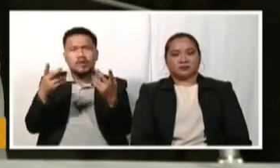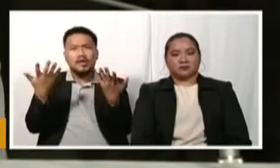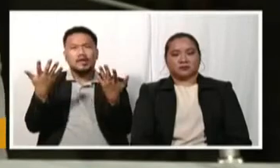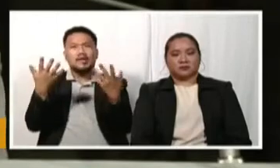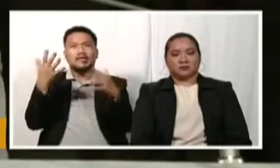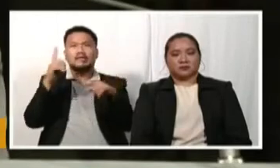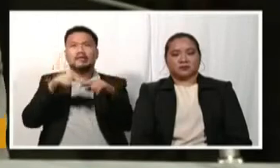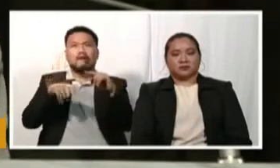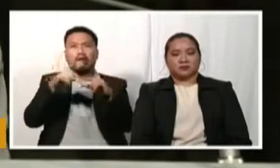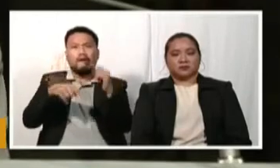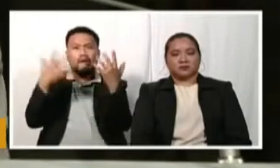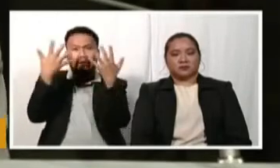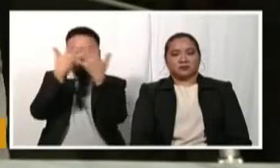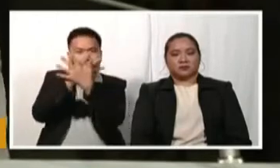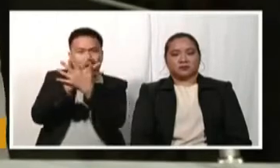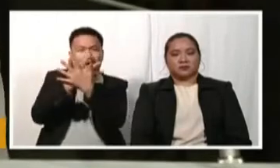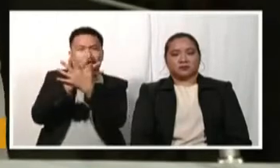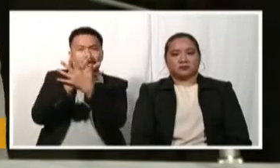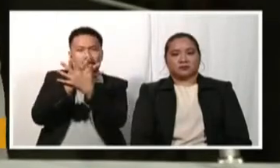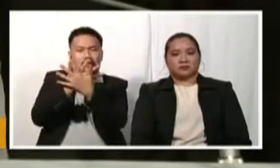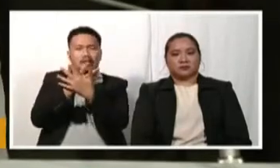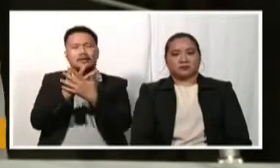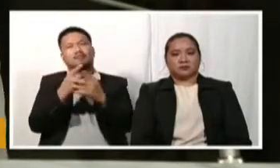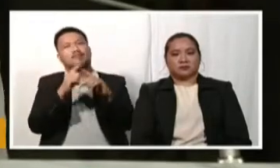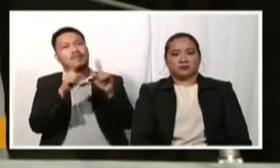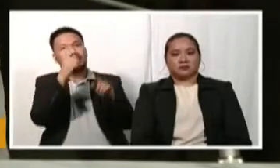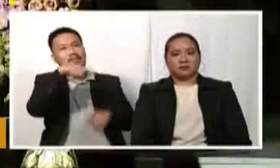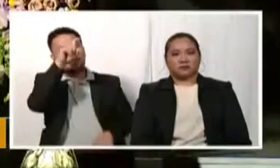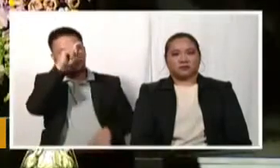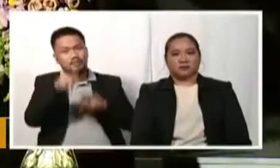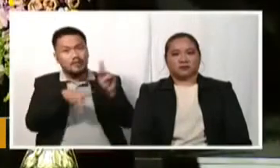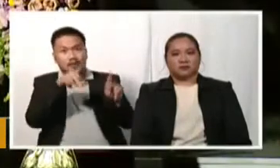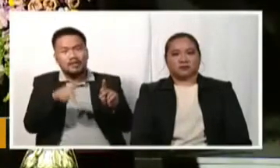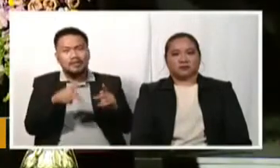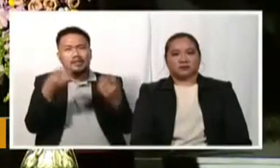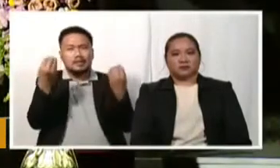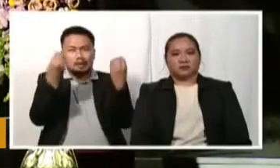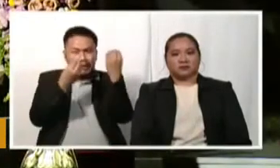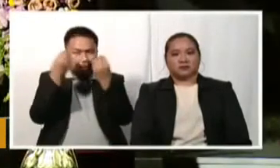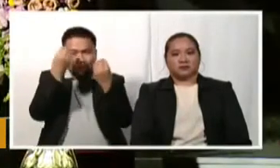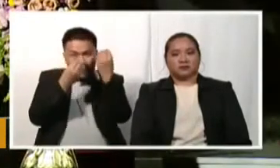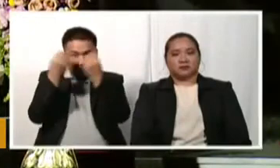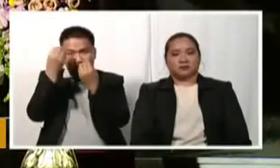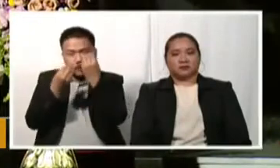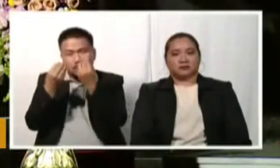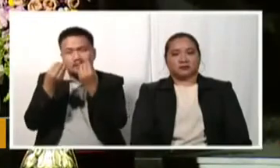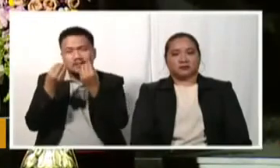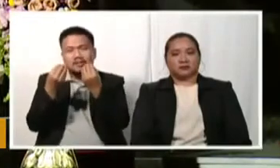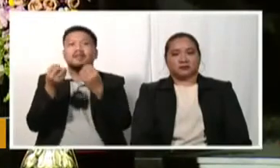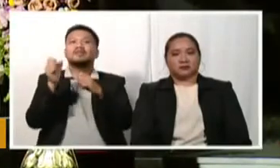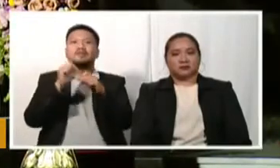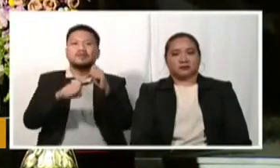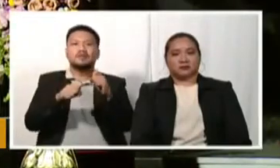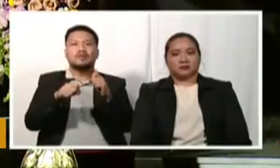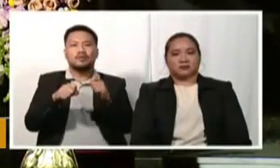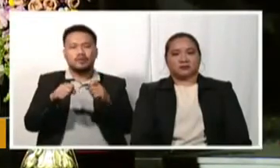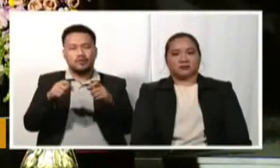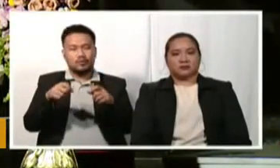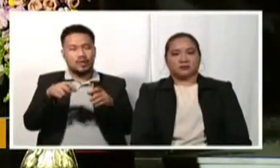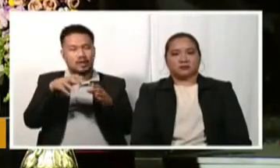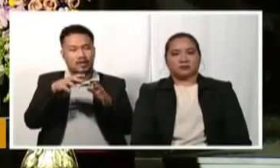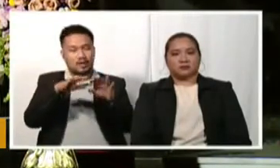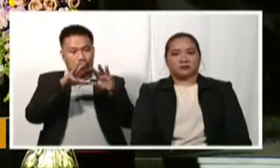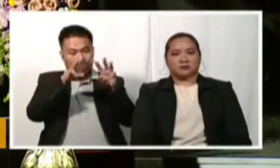that threw it into a panic. And he so clagged their chariot